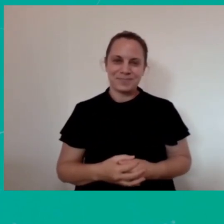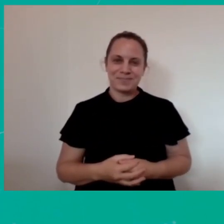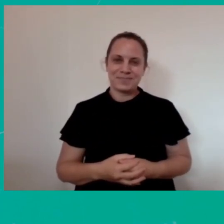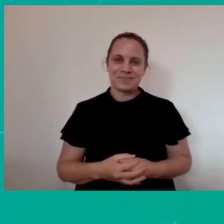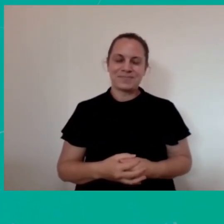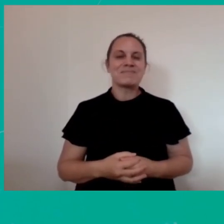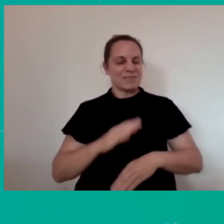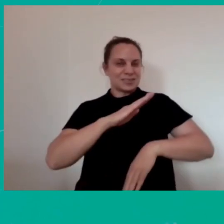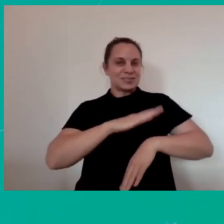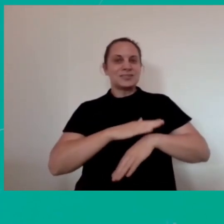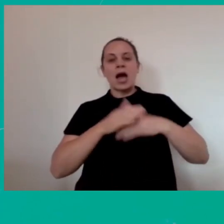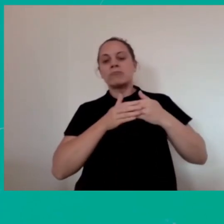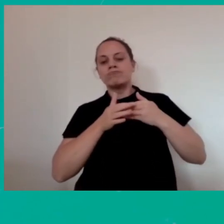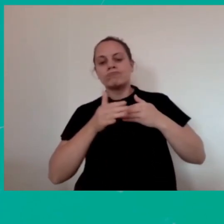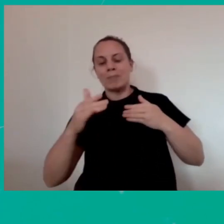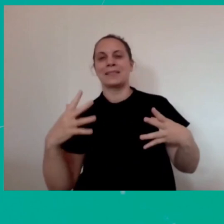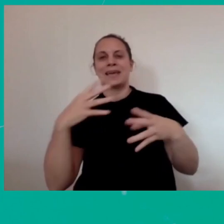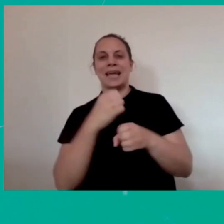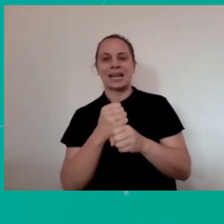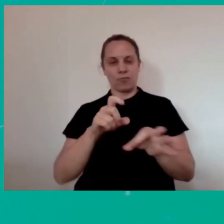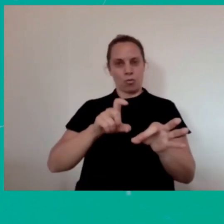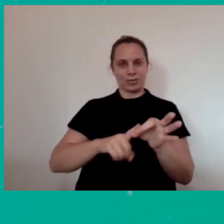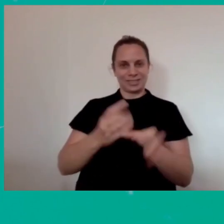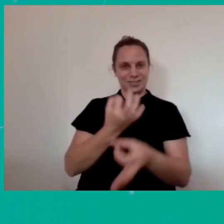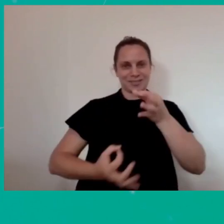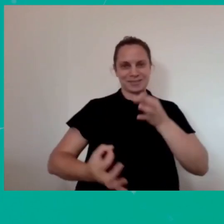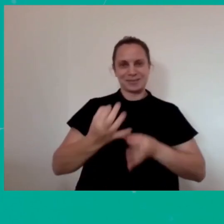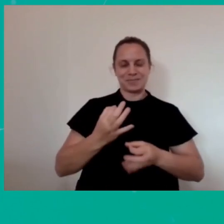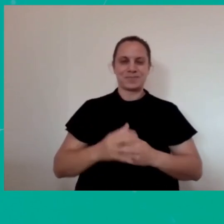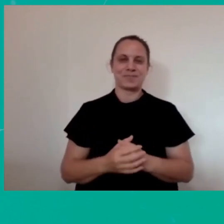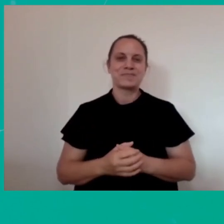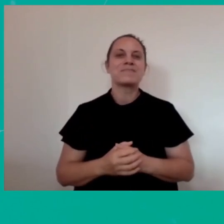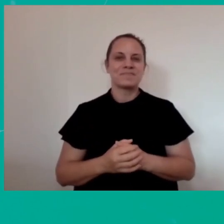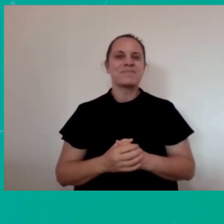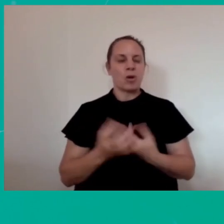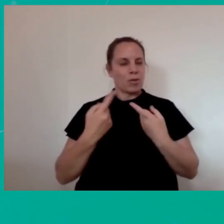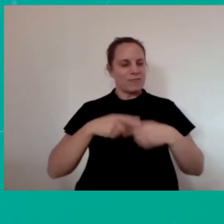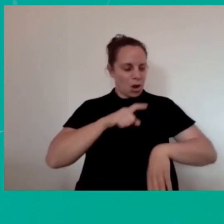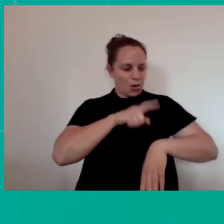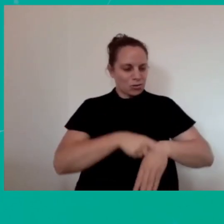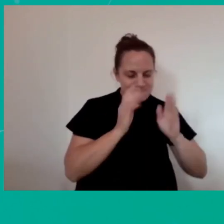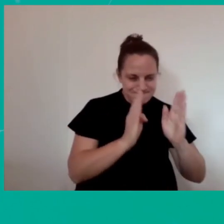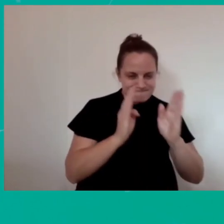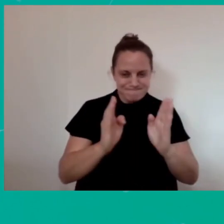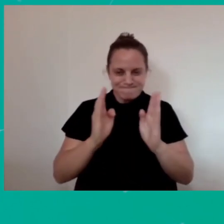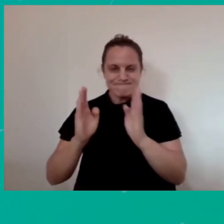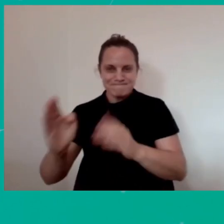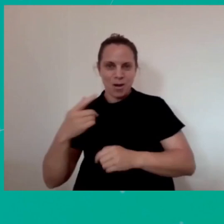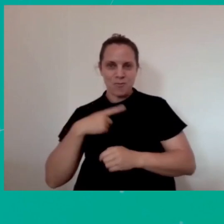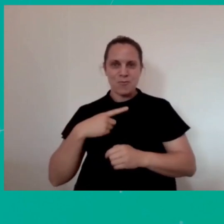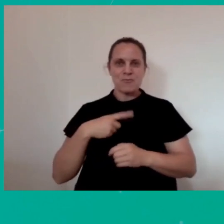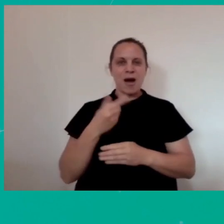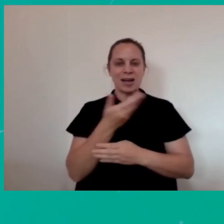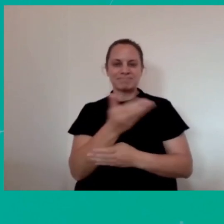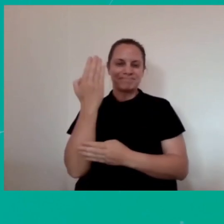allowed time for questions at the end. We will be running to a tight timetable due to our speakers' commitments and hope to